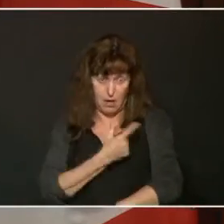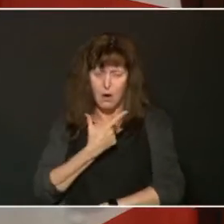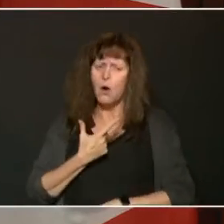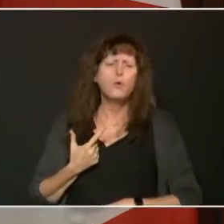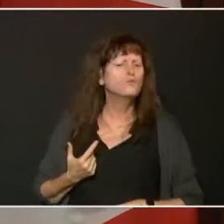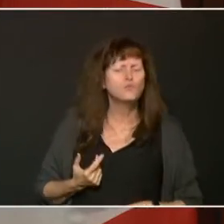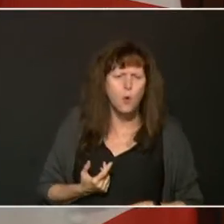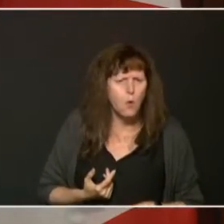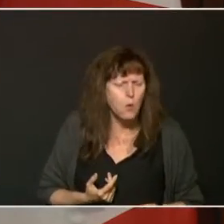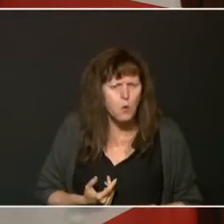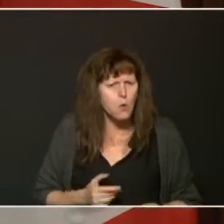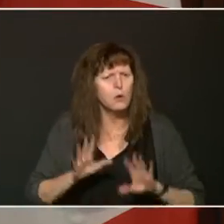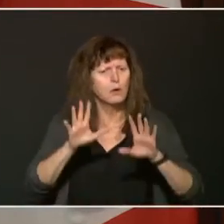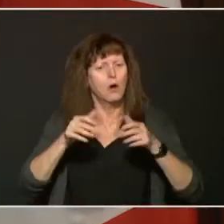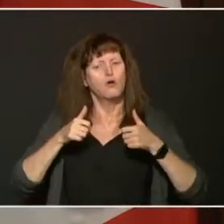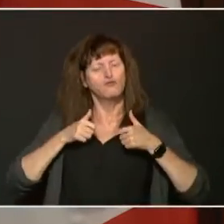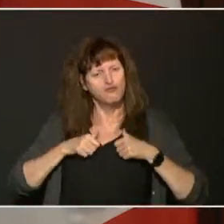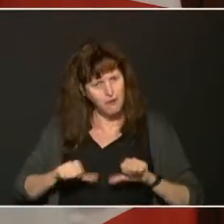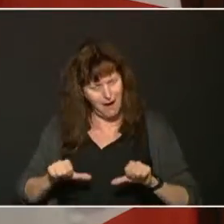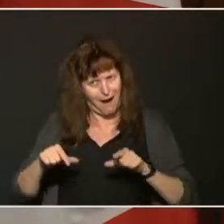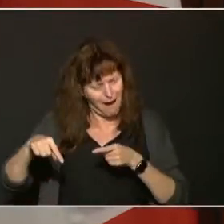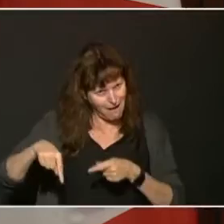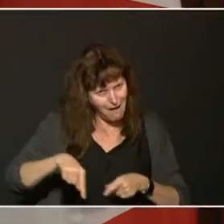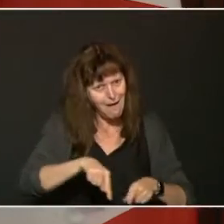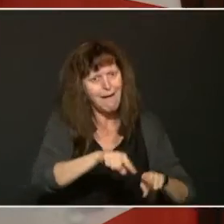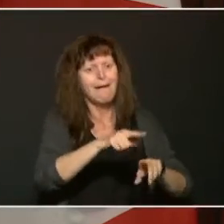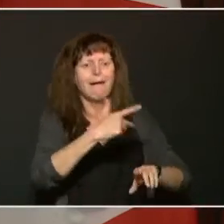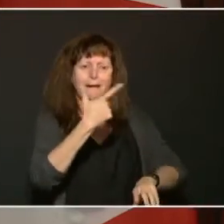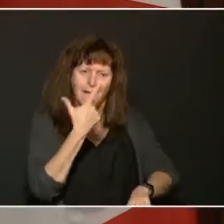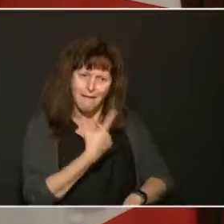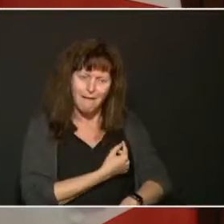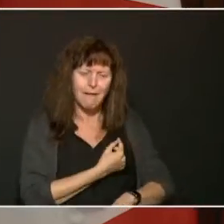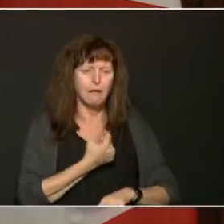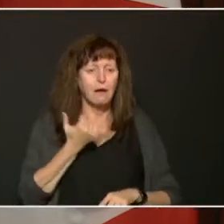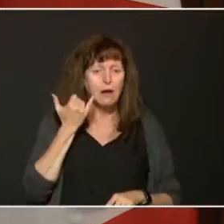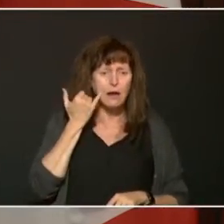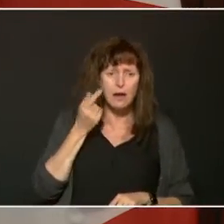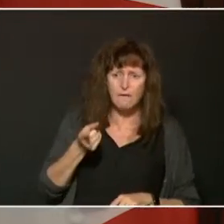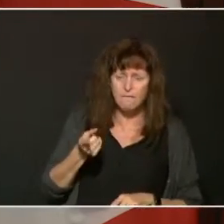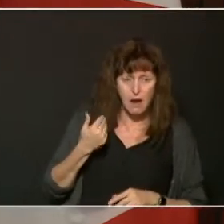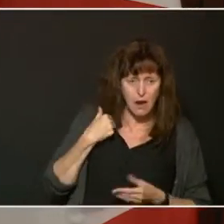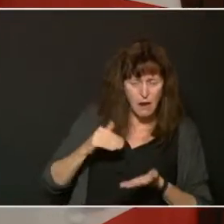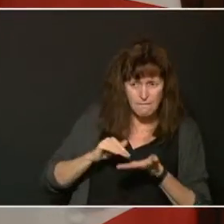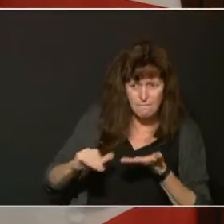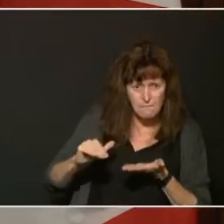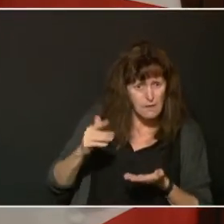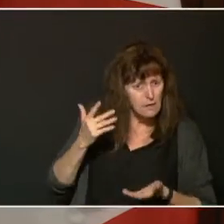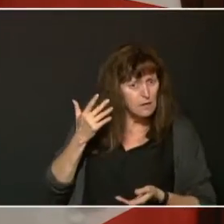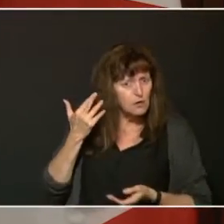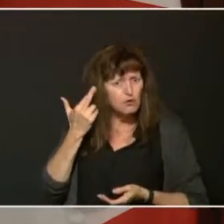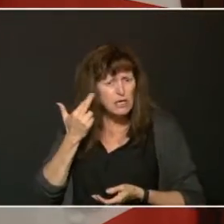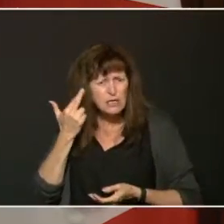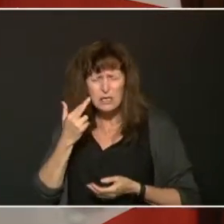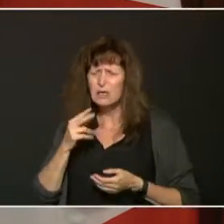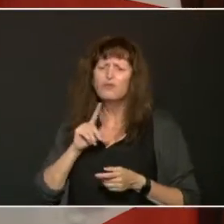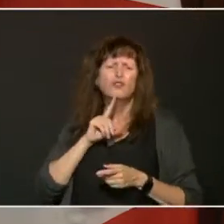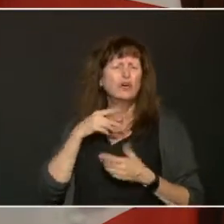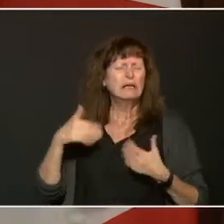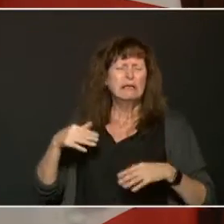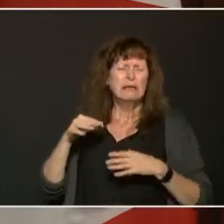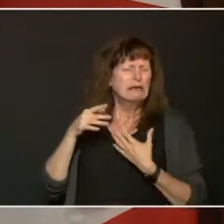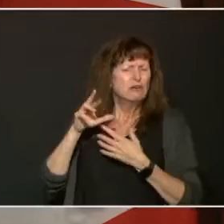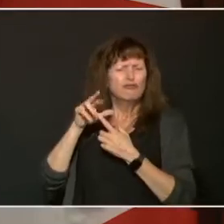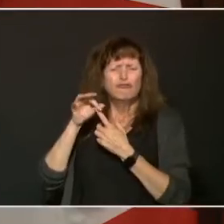in the rare circumstance there's a contraindication, they would have a medical exemption. But I would say I am supportive of policies that